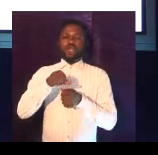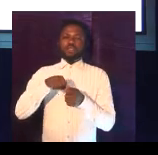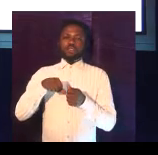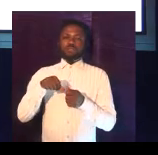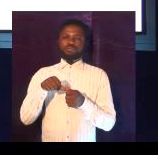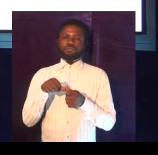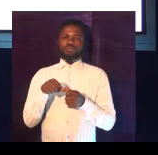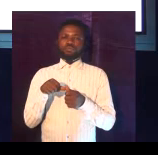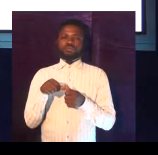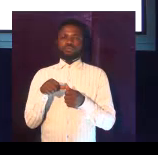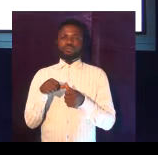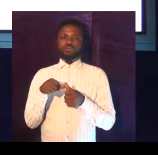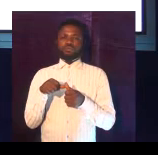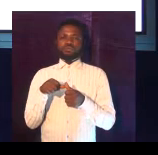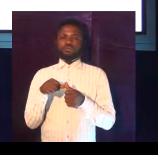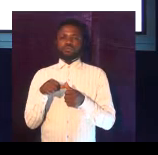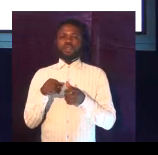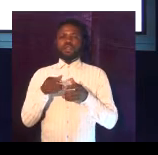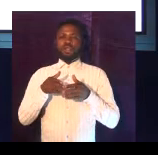Leadership.